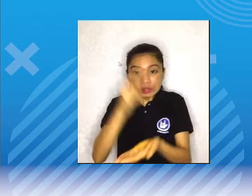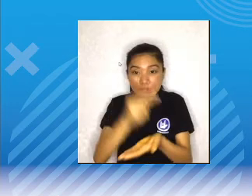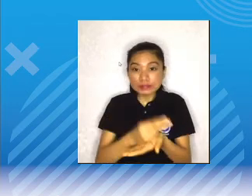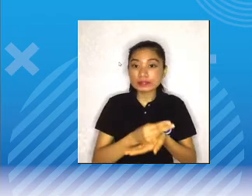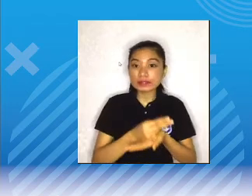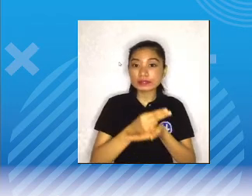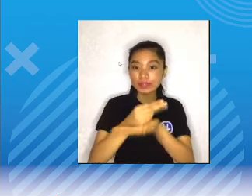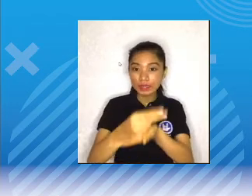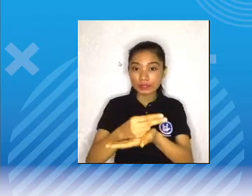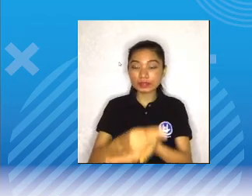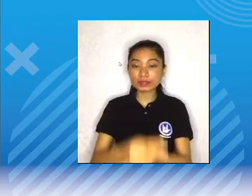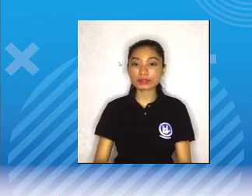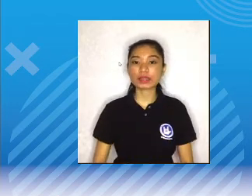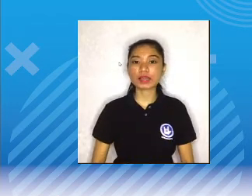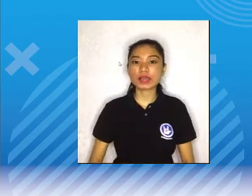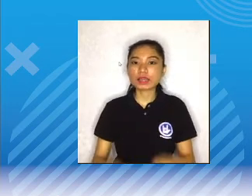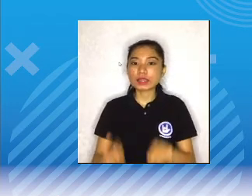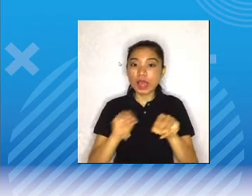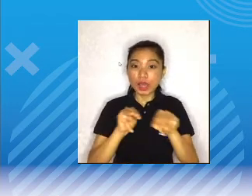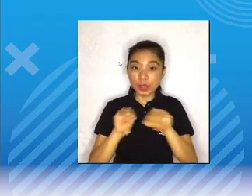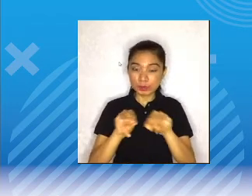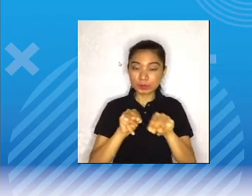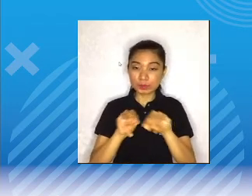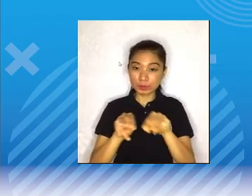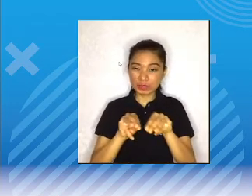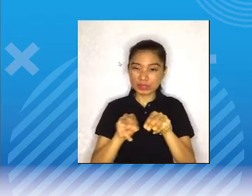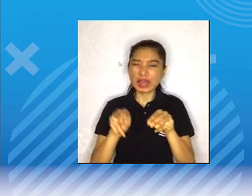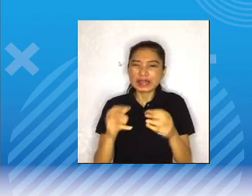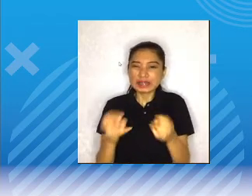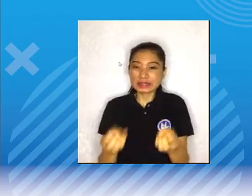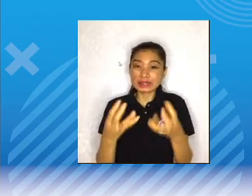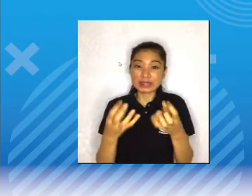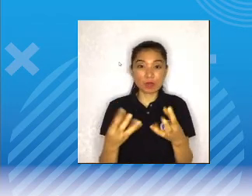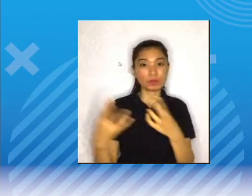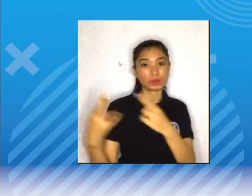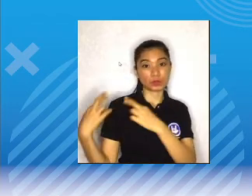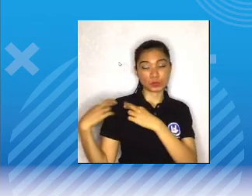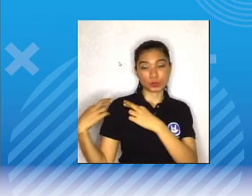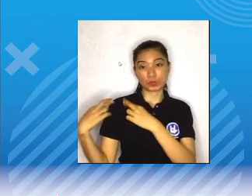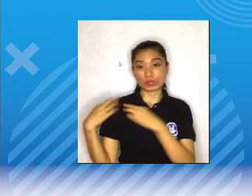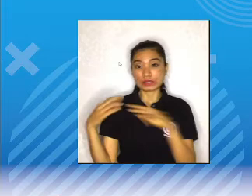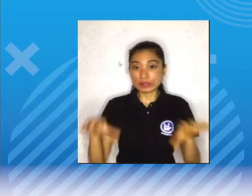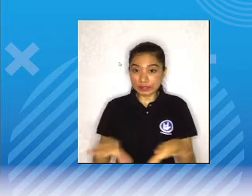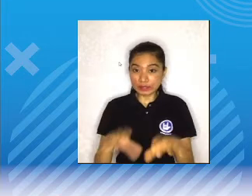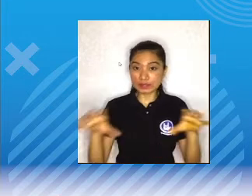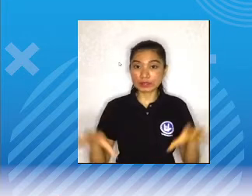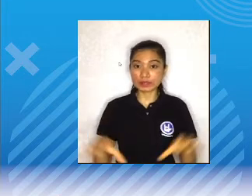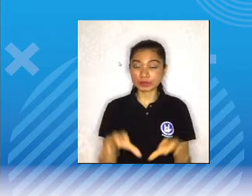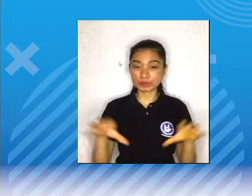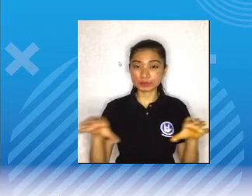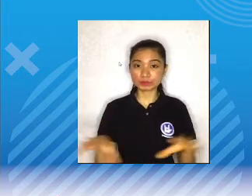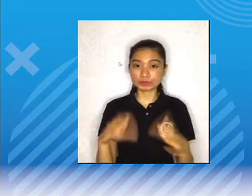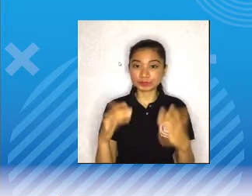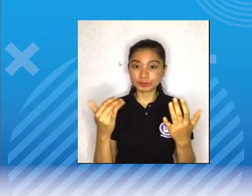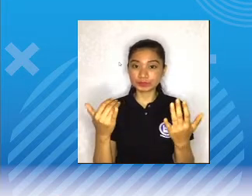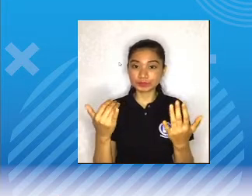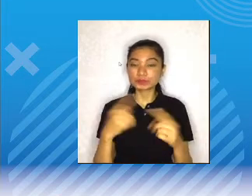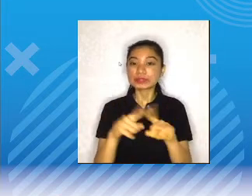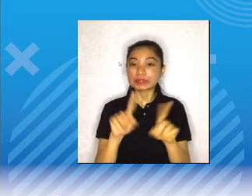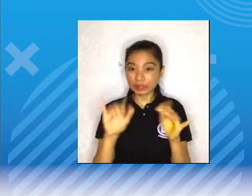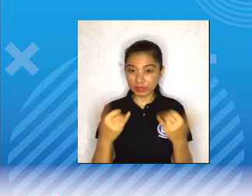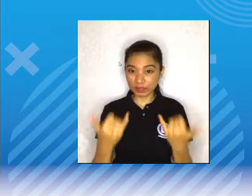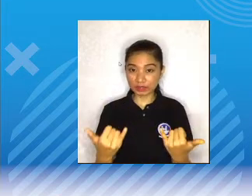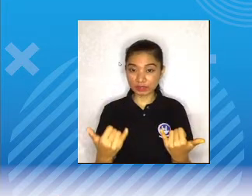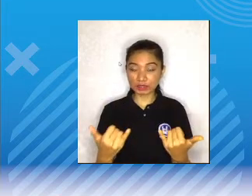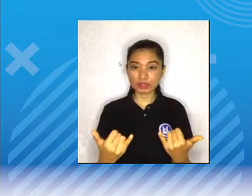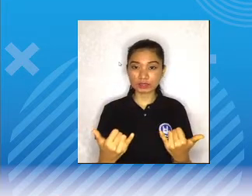roles, our many tasks. And so dahil ngayon, kung saan ka umuuwi, yung home life mo, doon ka na